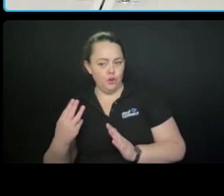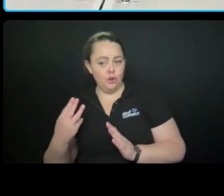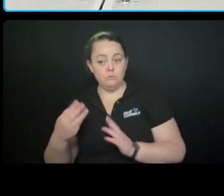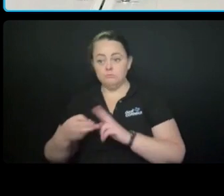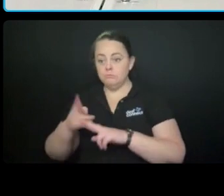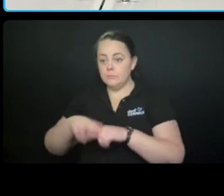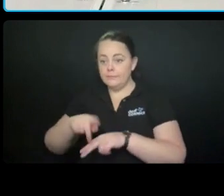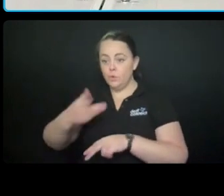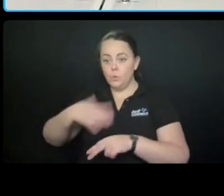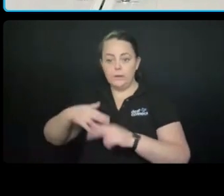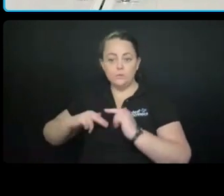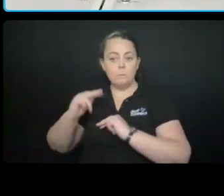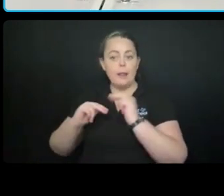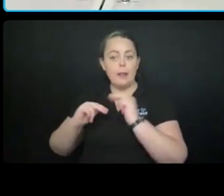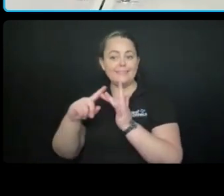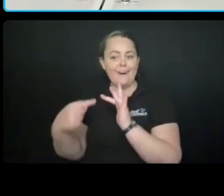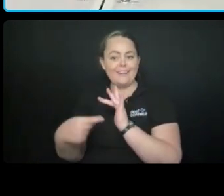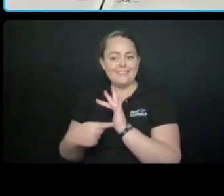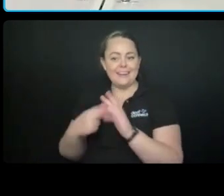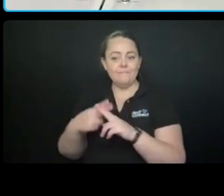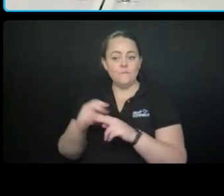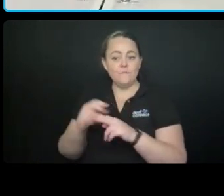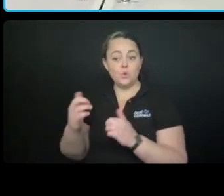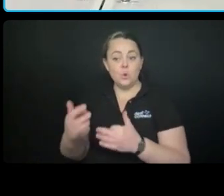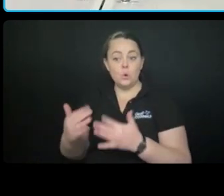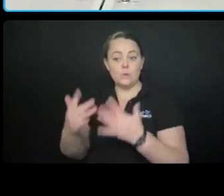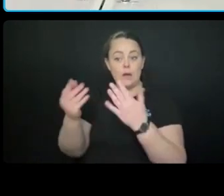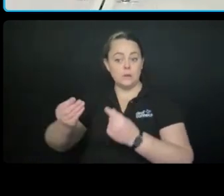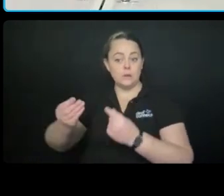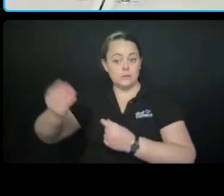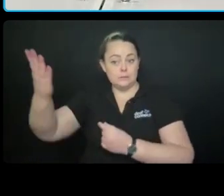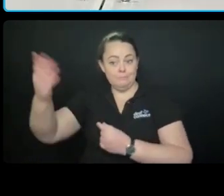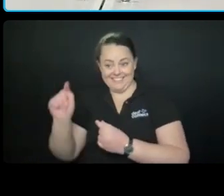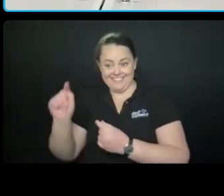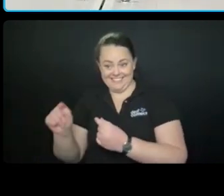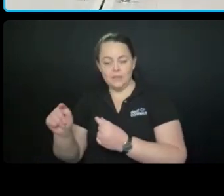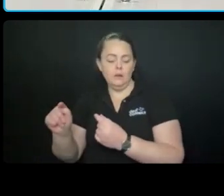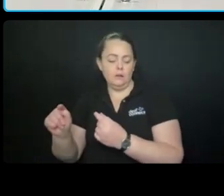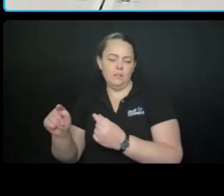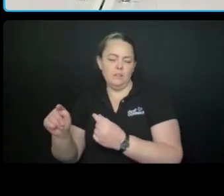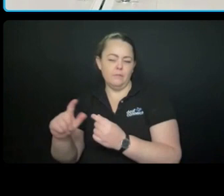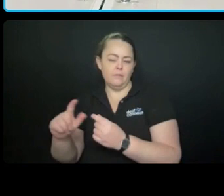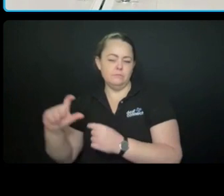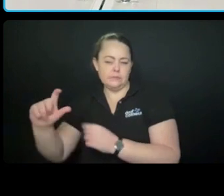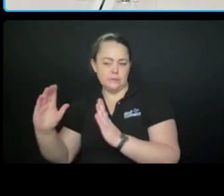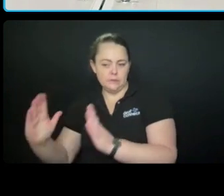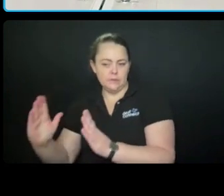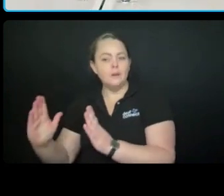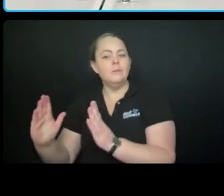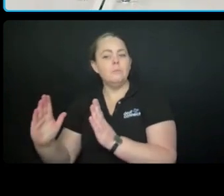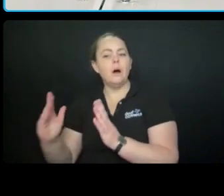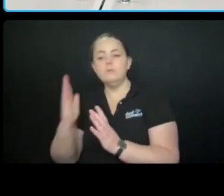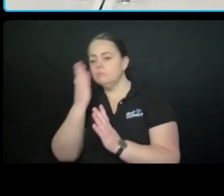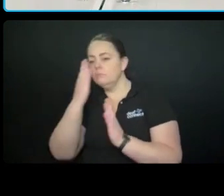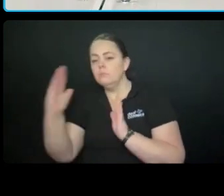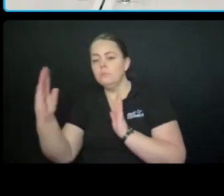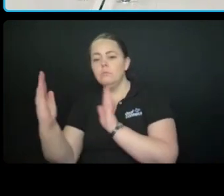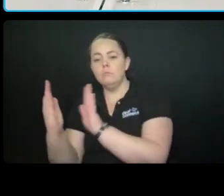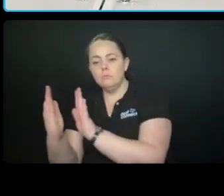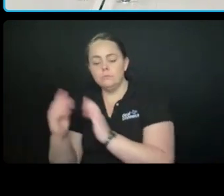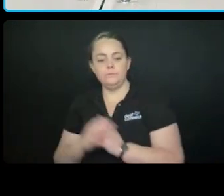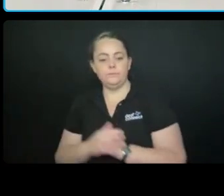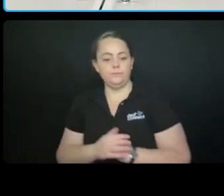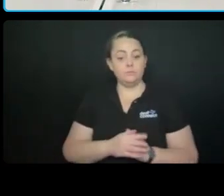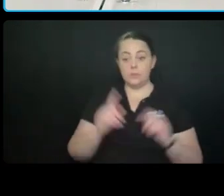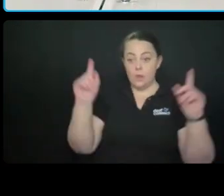submit data. But this is to reassure you that if you have QI program manual part A, that's what you need. You need QI